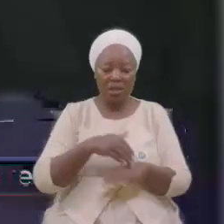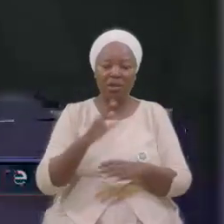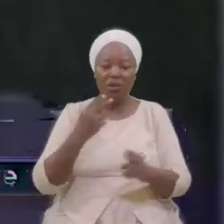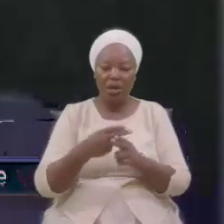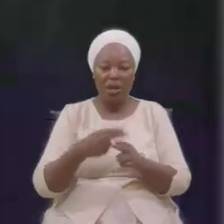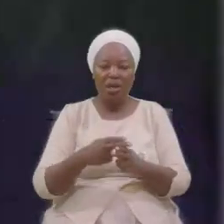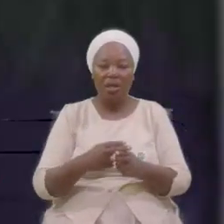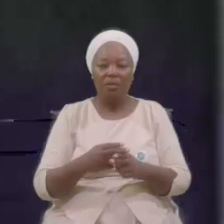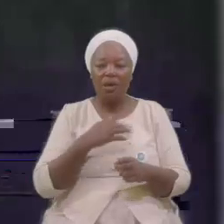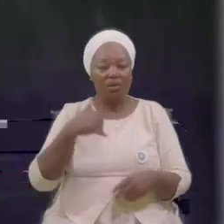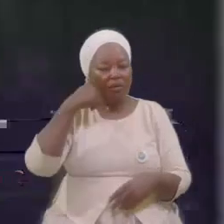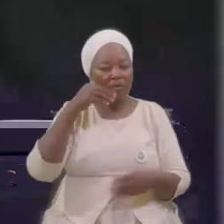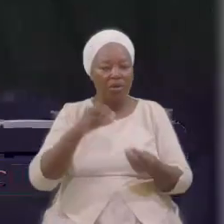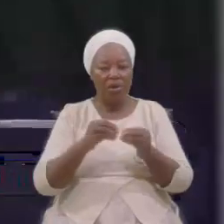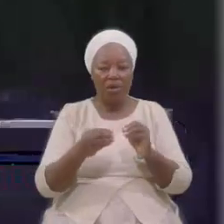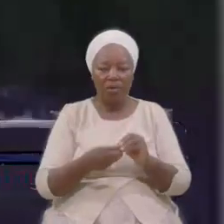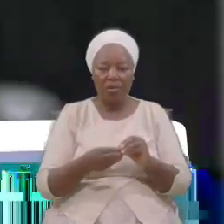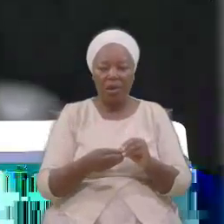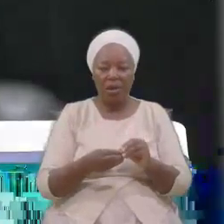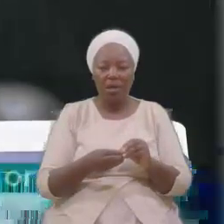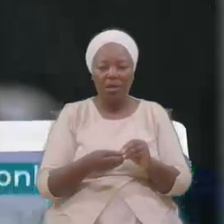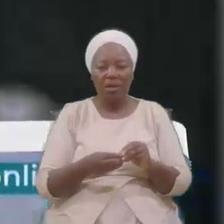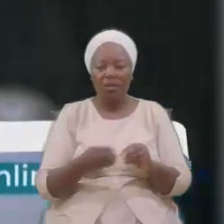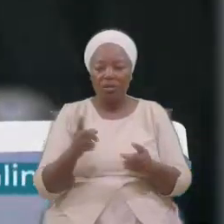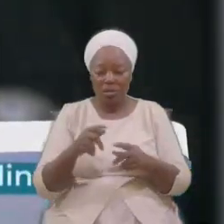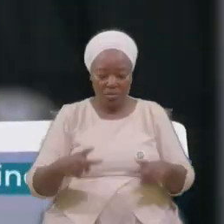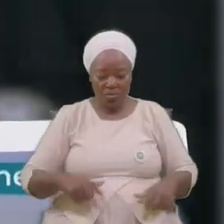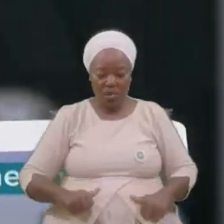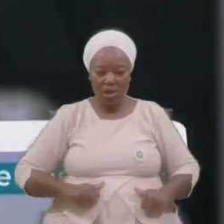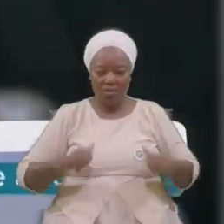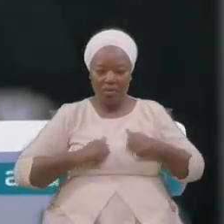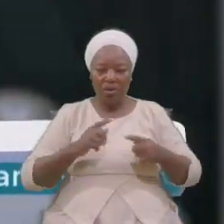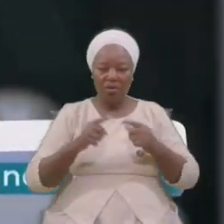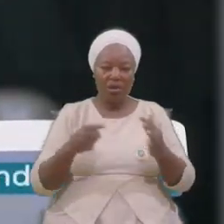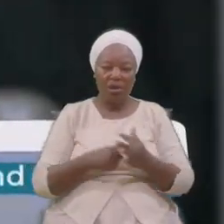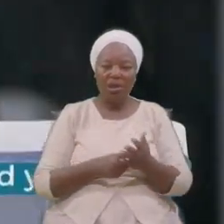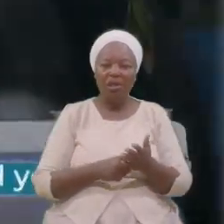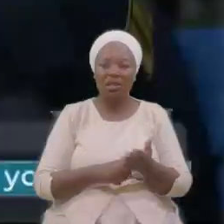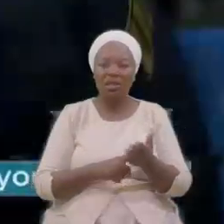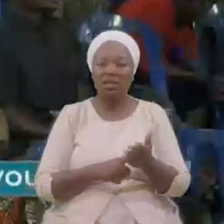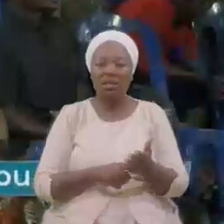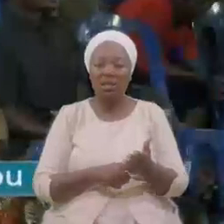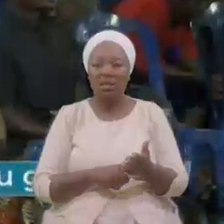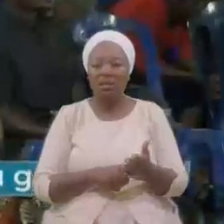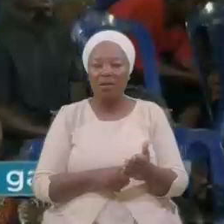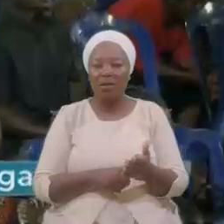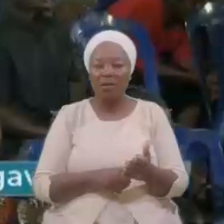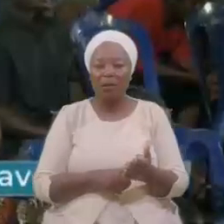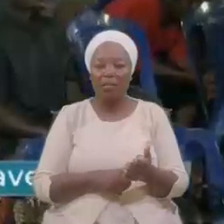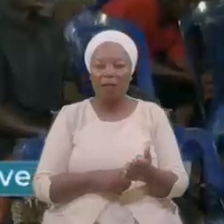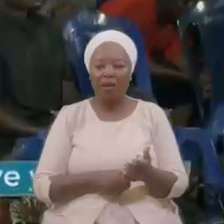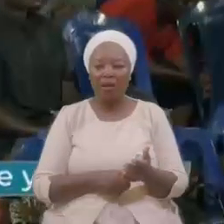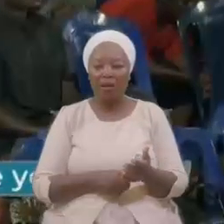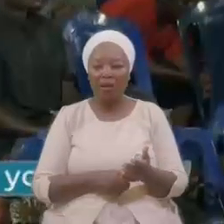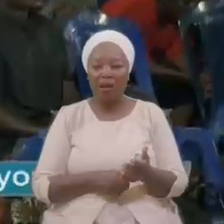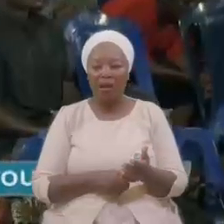phone number, and your location address via SMS, that's through text, or WhatsApp. Use